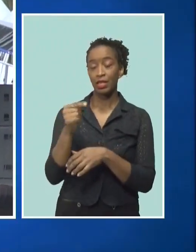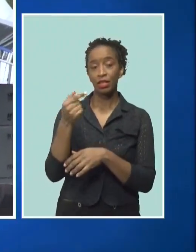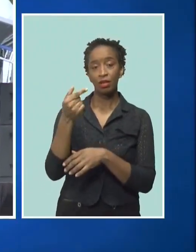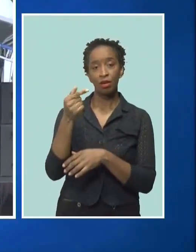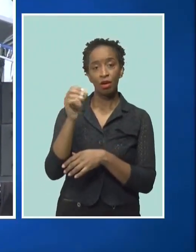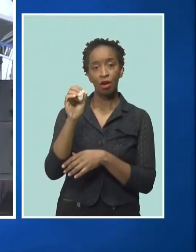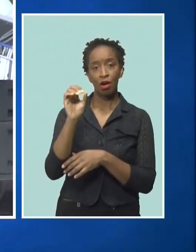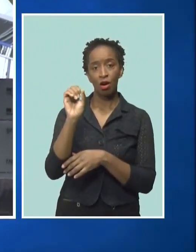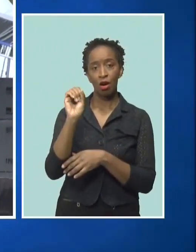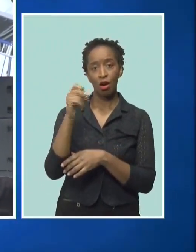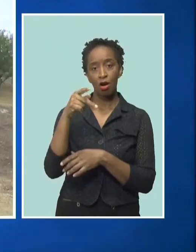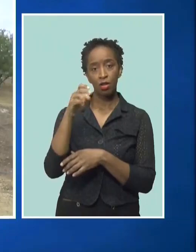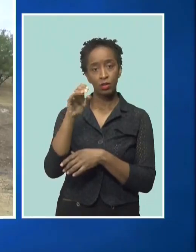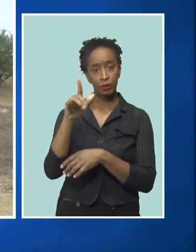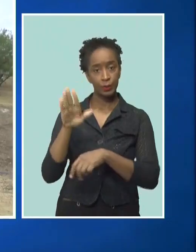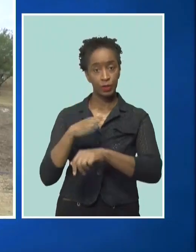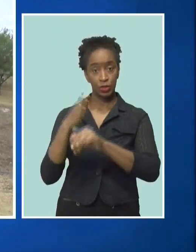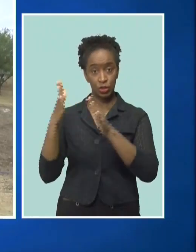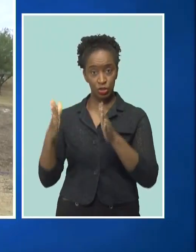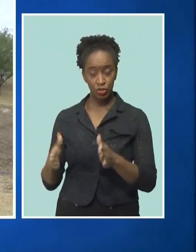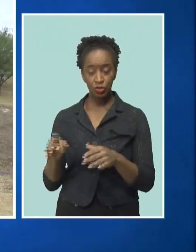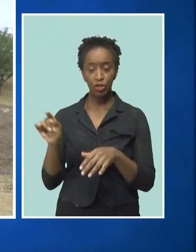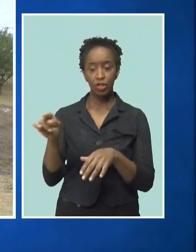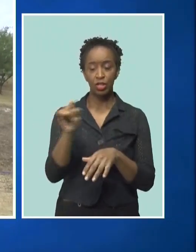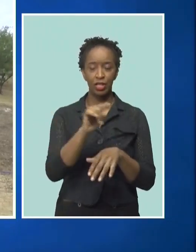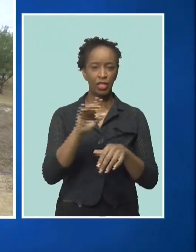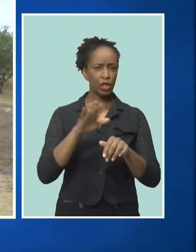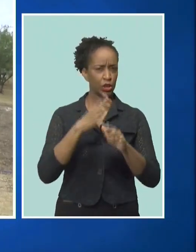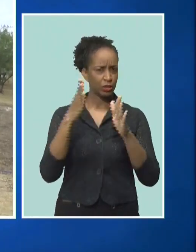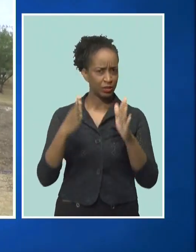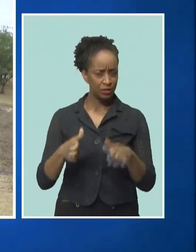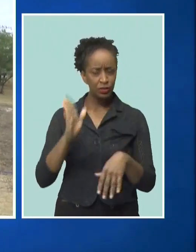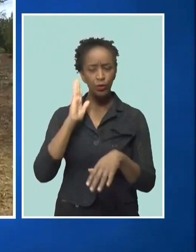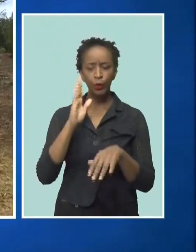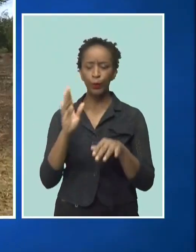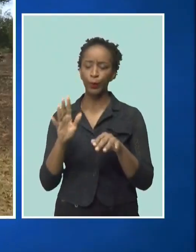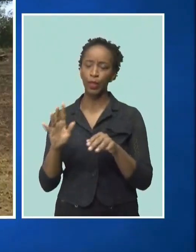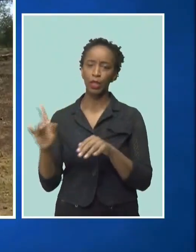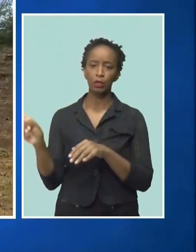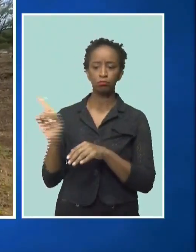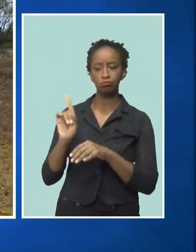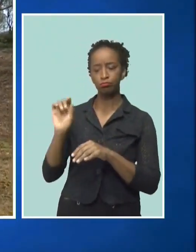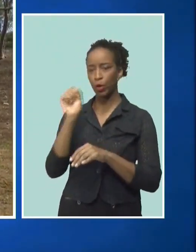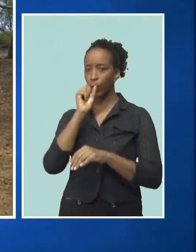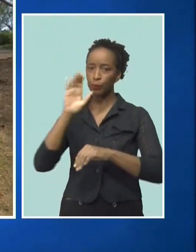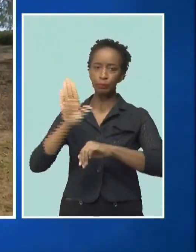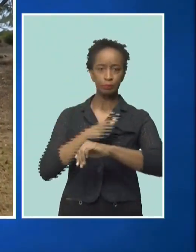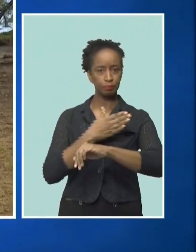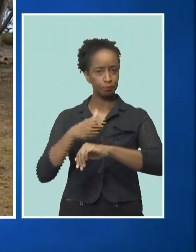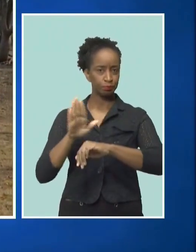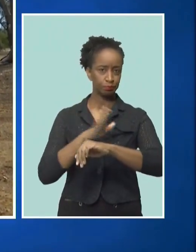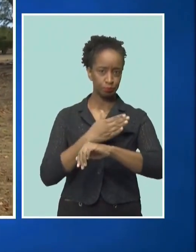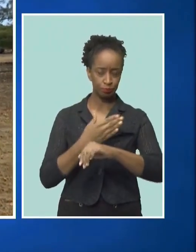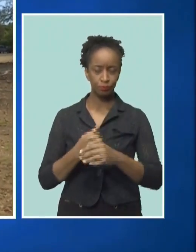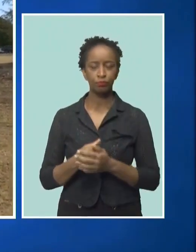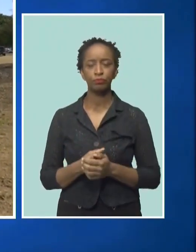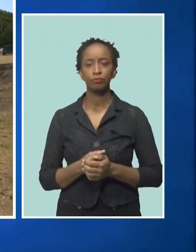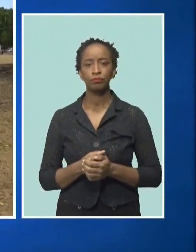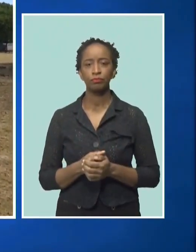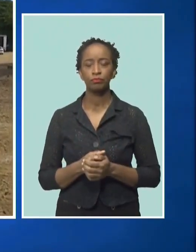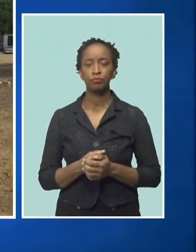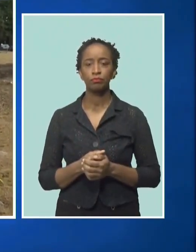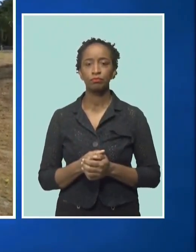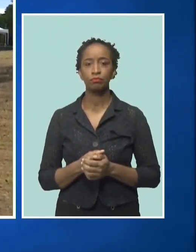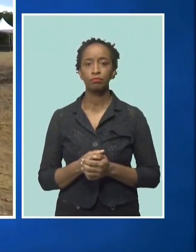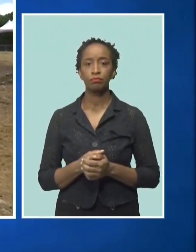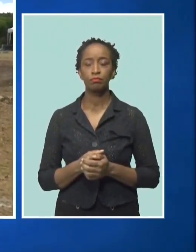will be performing on the big stage at the event, which is scheduled to take place between 10 a.m. and 5 p.m. The Barbados